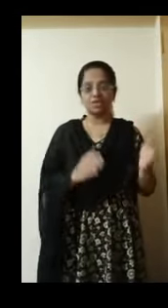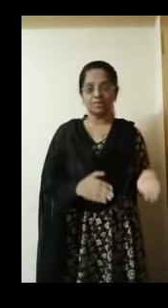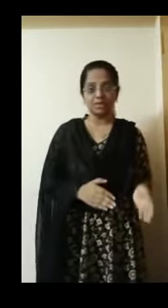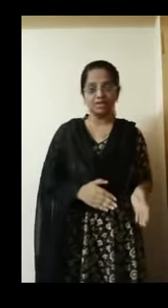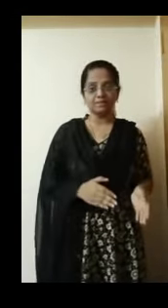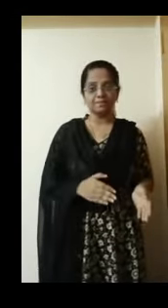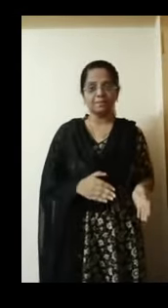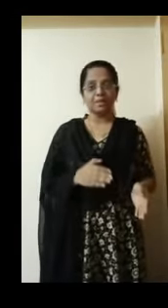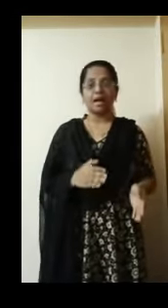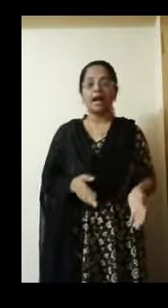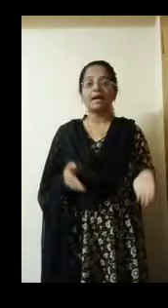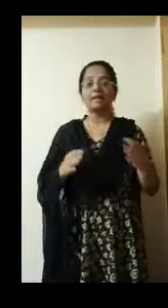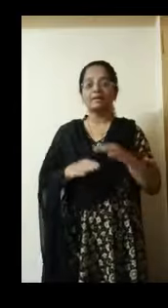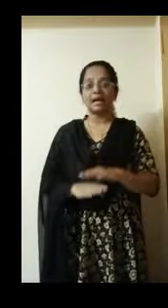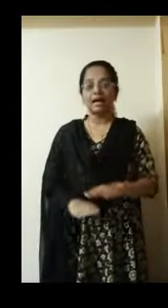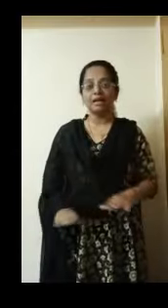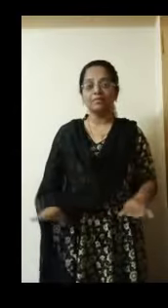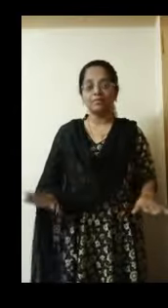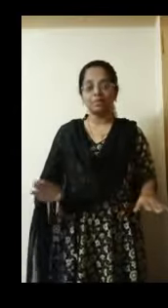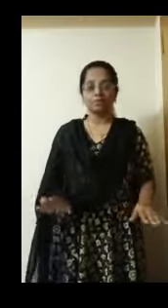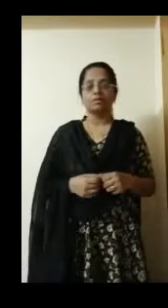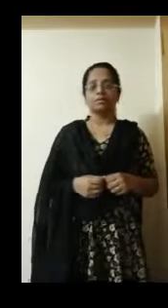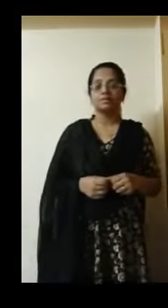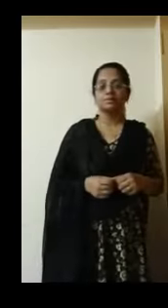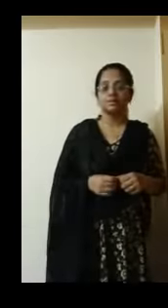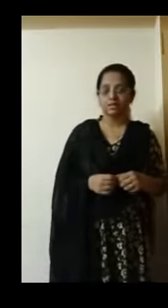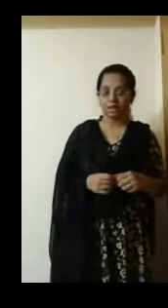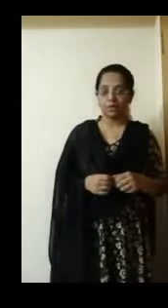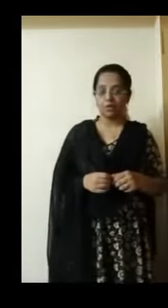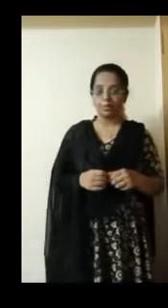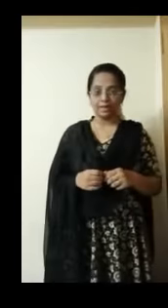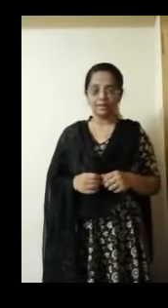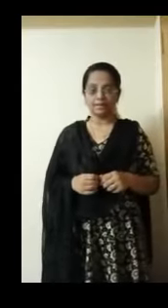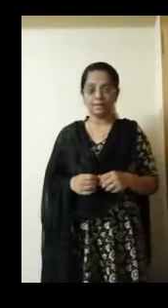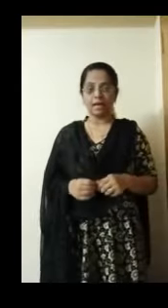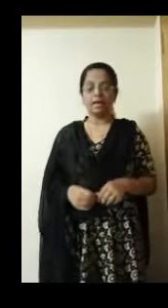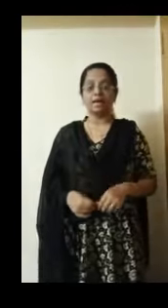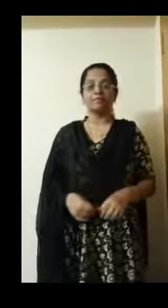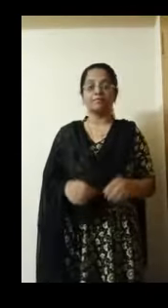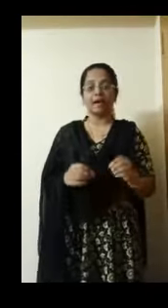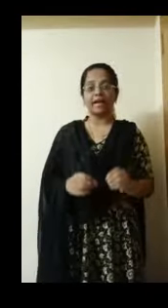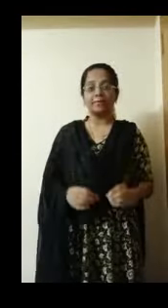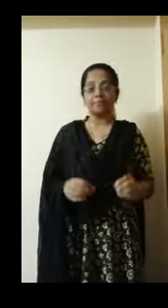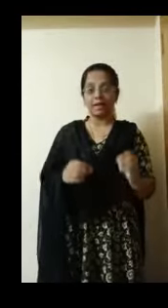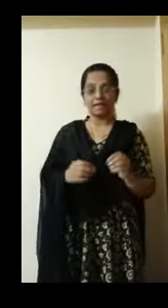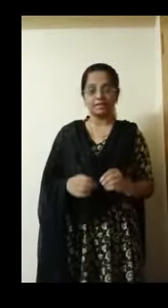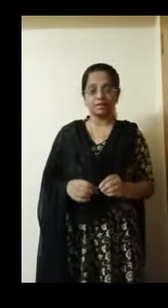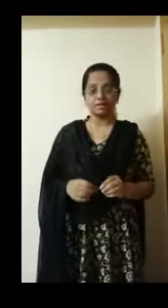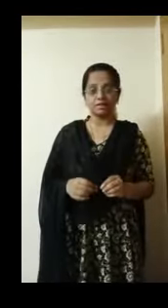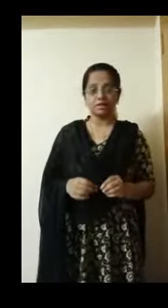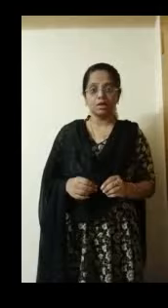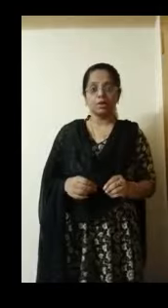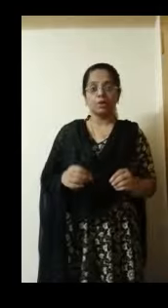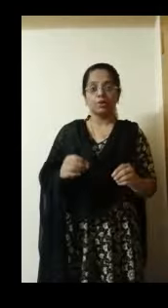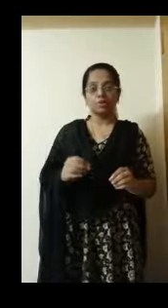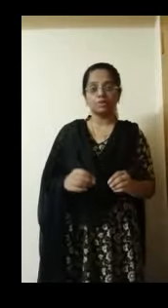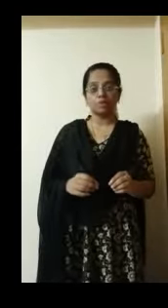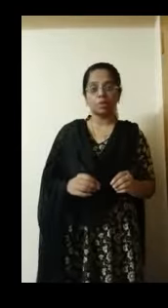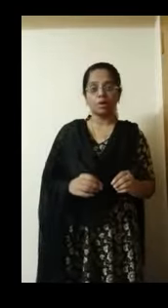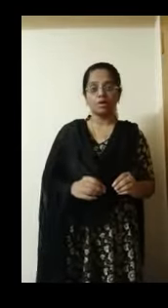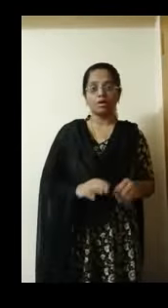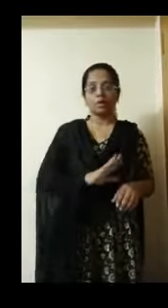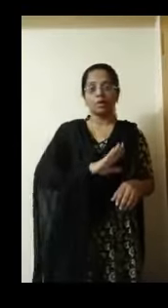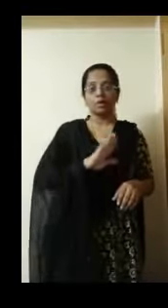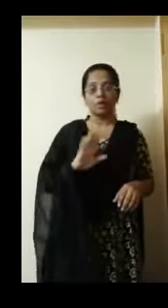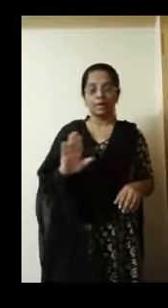and chimneys and tile floor. Stucco means a fine plaster used